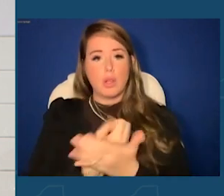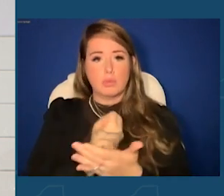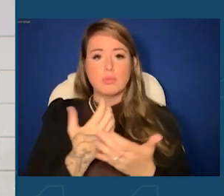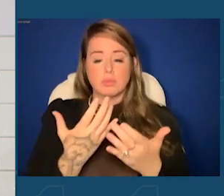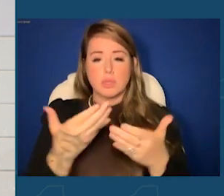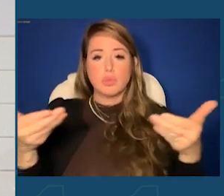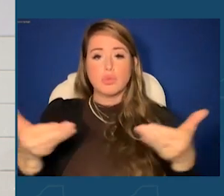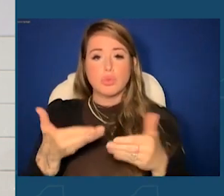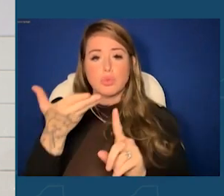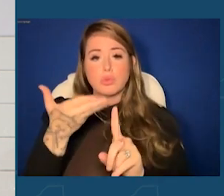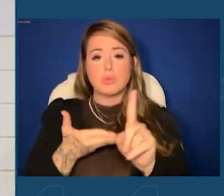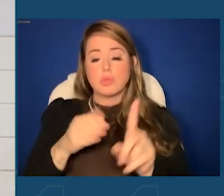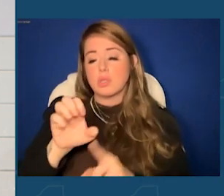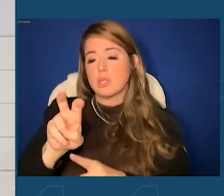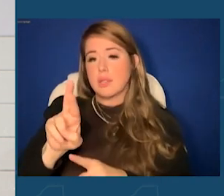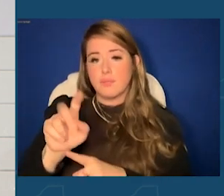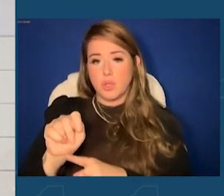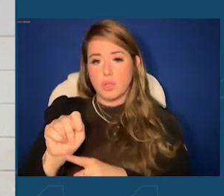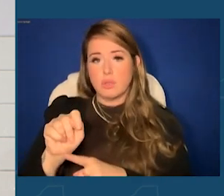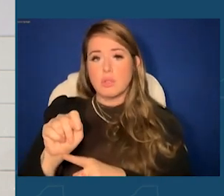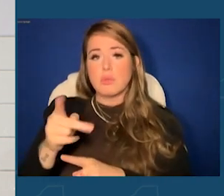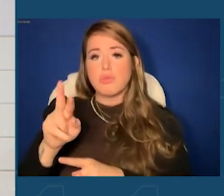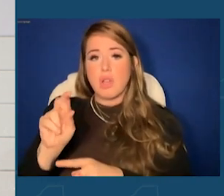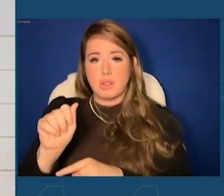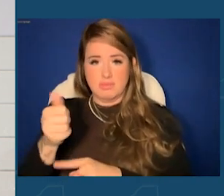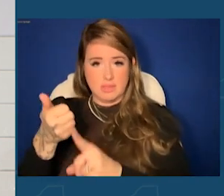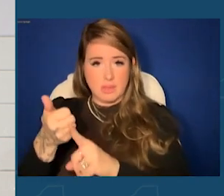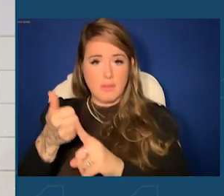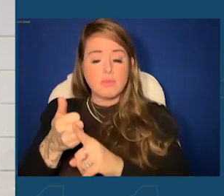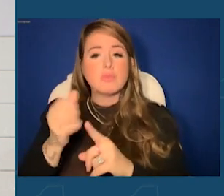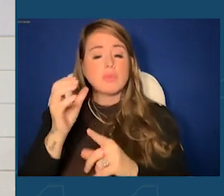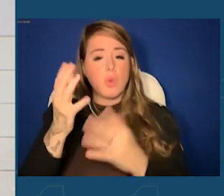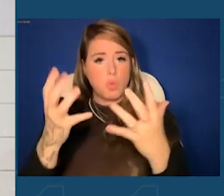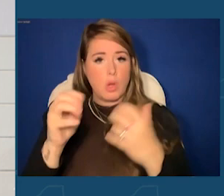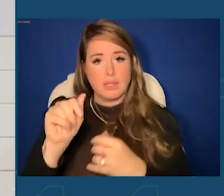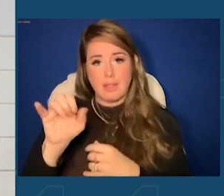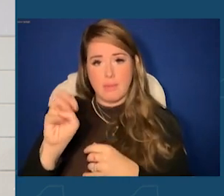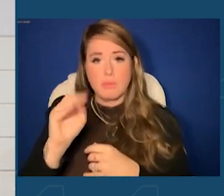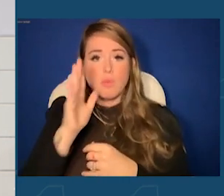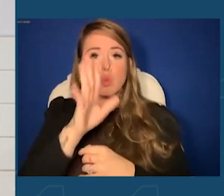introduce Yvert Rada, who's an Asylum speaker, and he will speak and close the program.